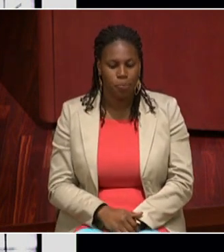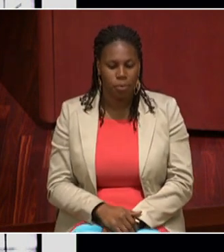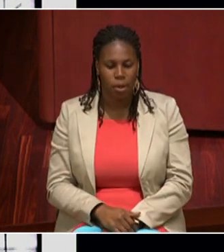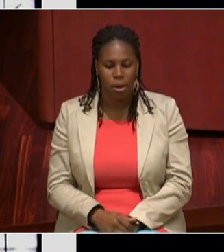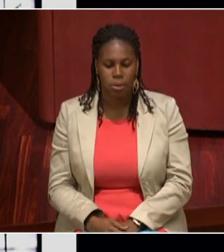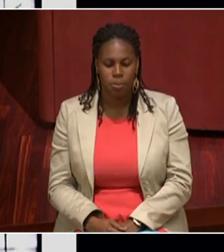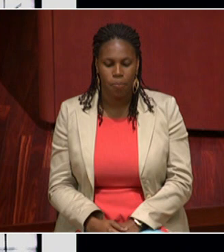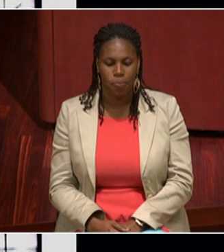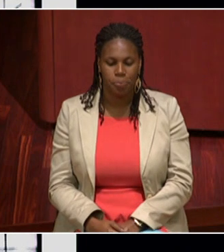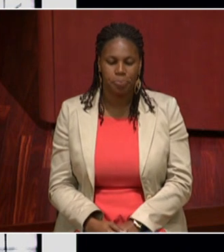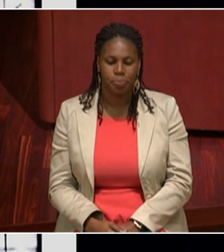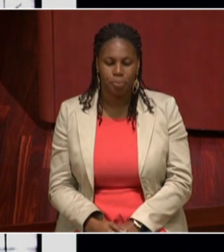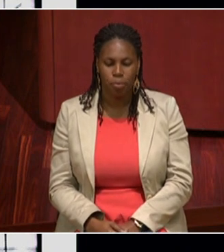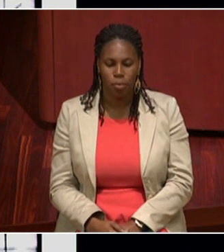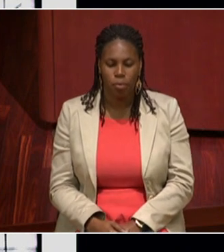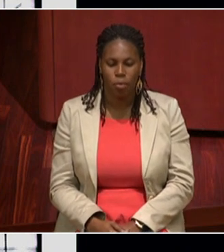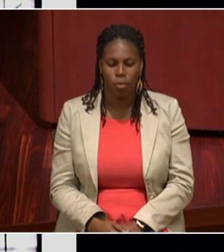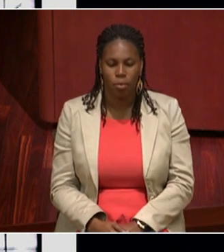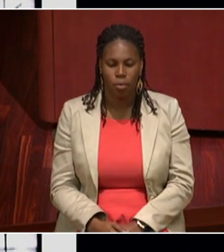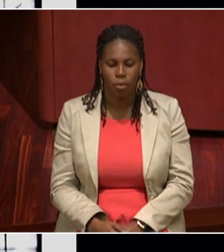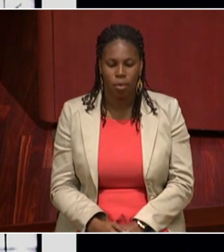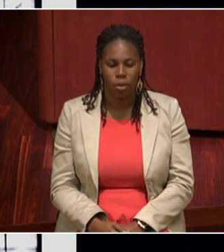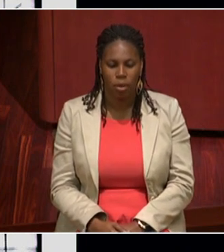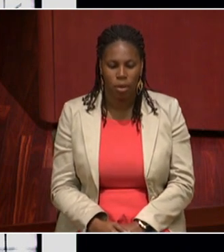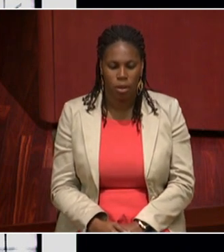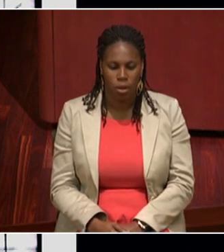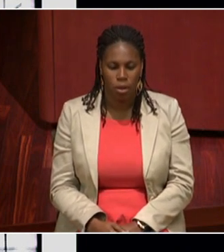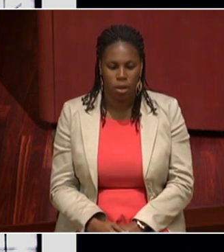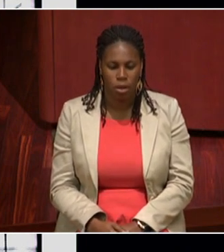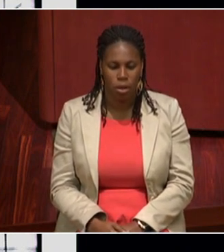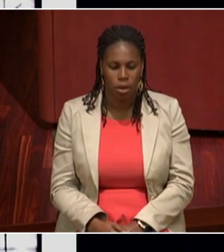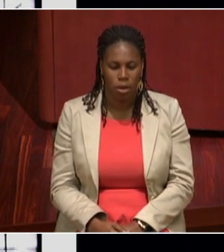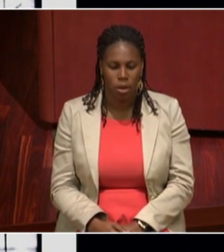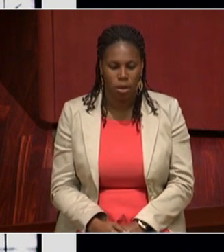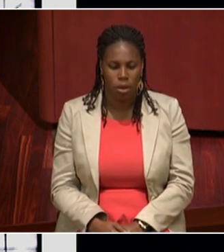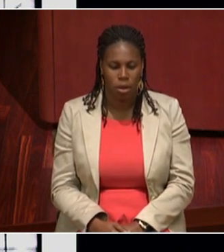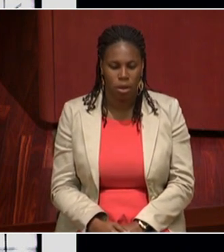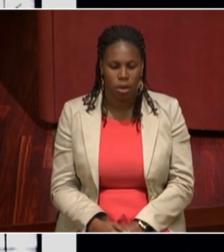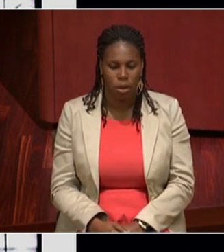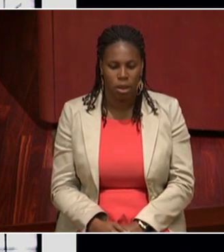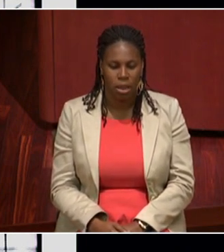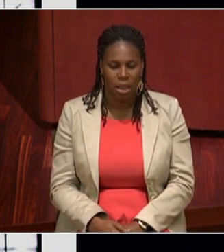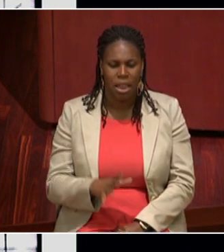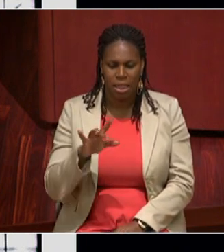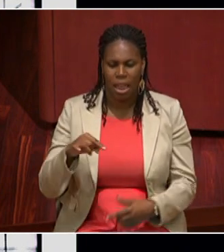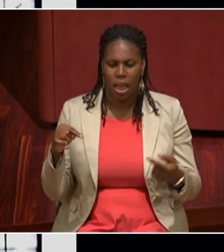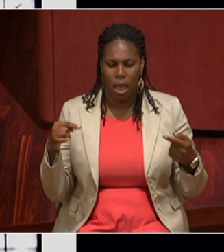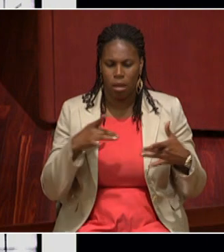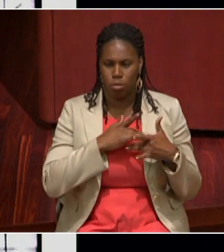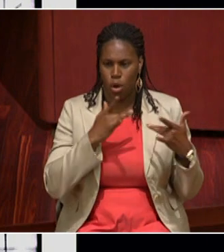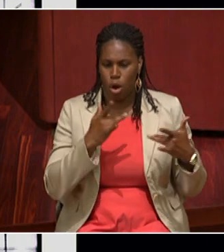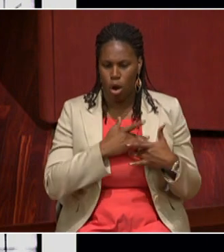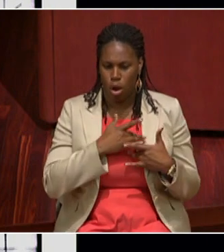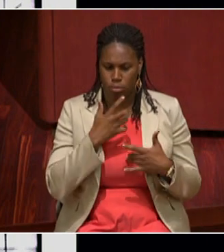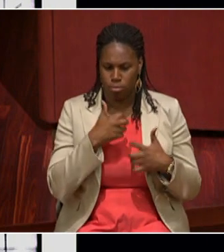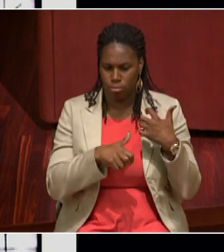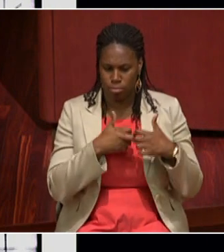And they more than likely had partial or complete loss of consciousness, probably due to heart problems in this particular case.